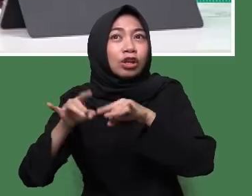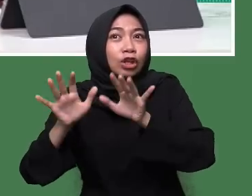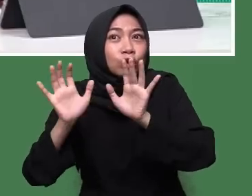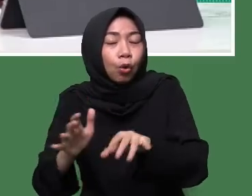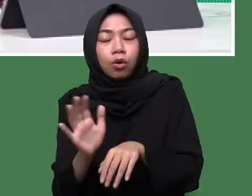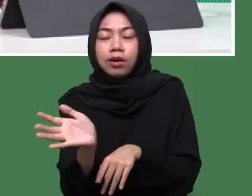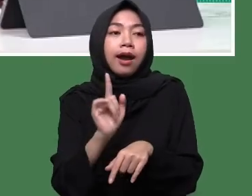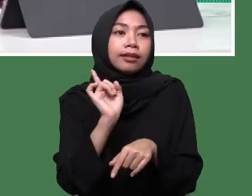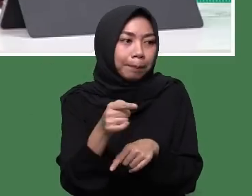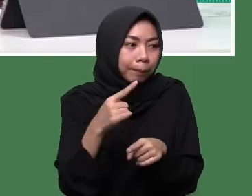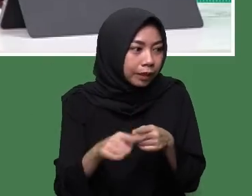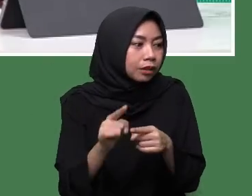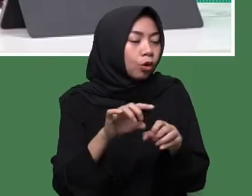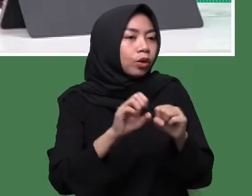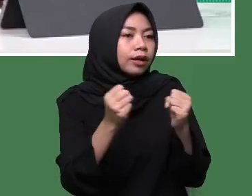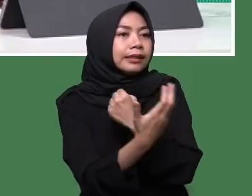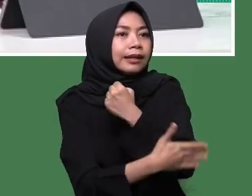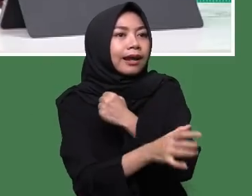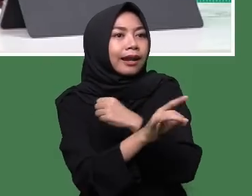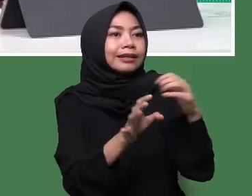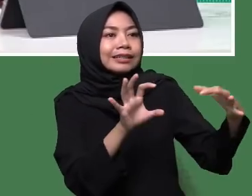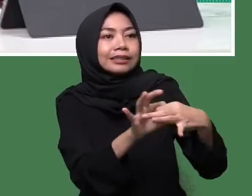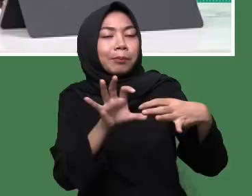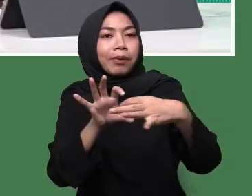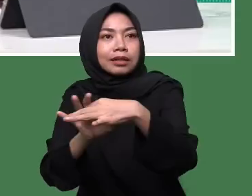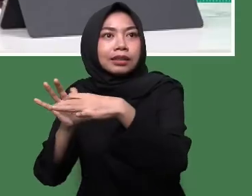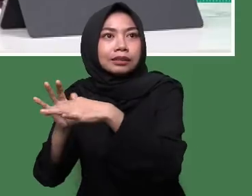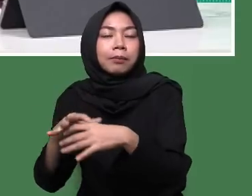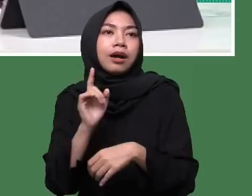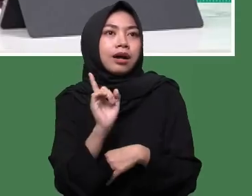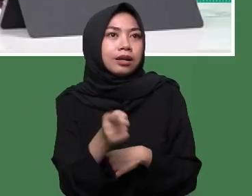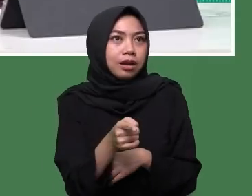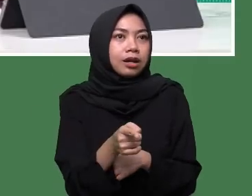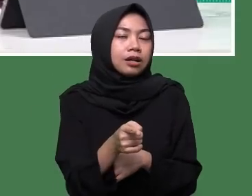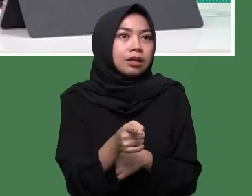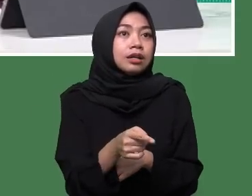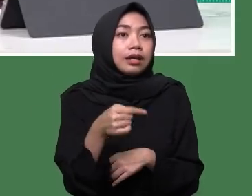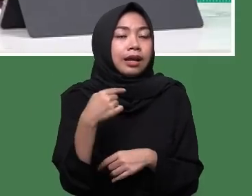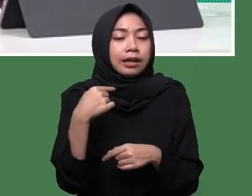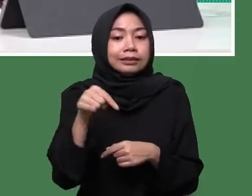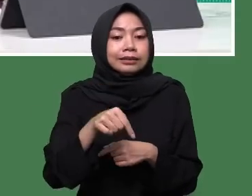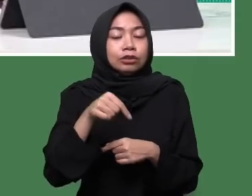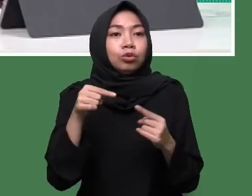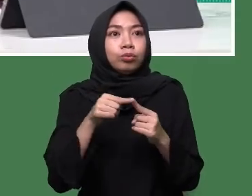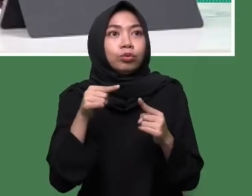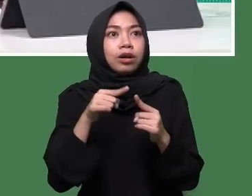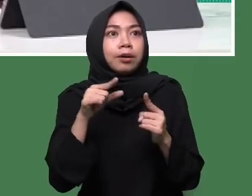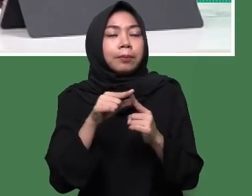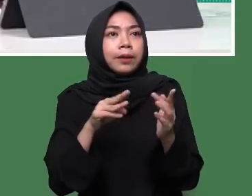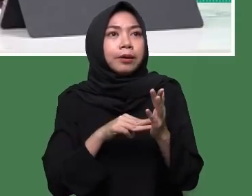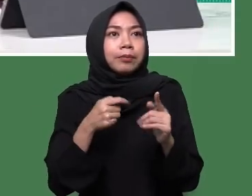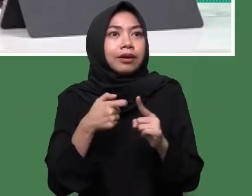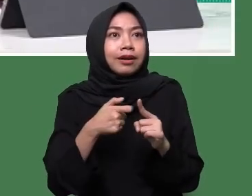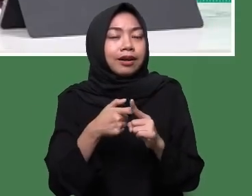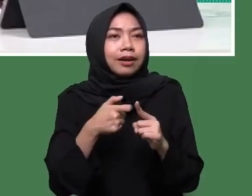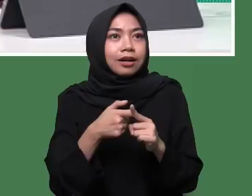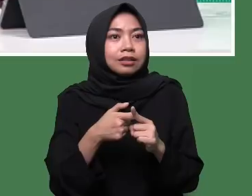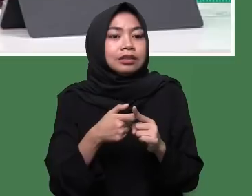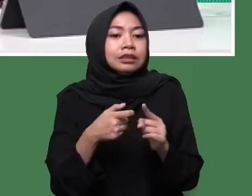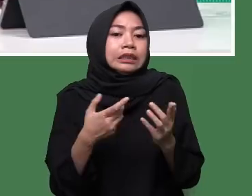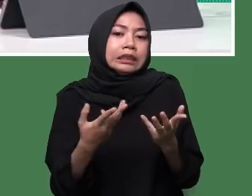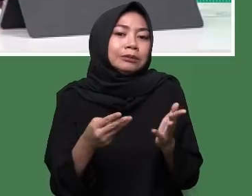countries. But we want to make sure that FMD is becoming a problem in Indonesia,